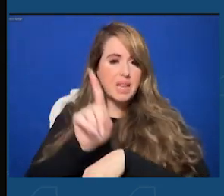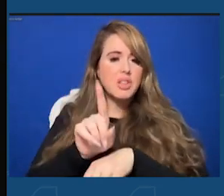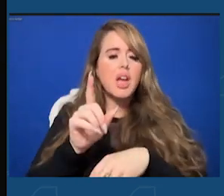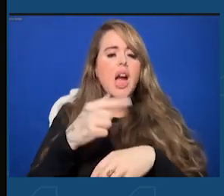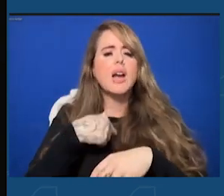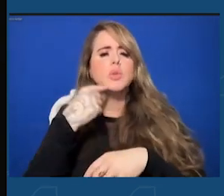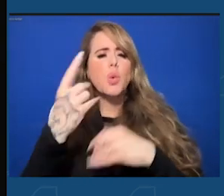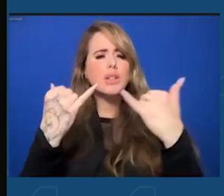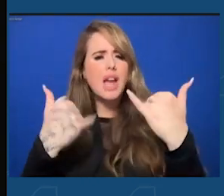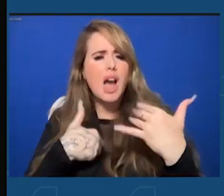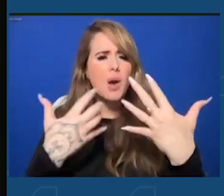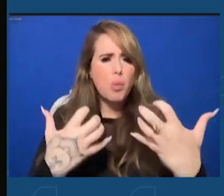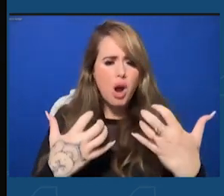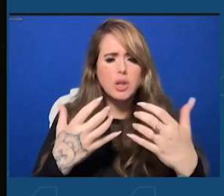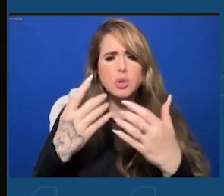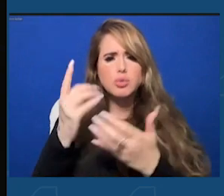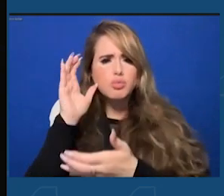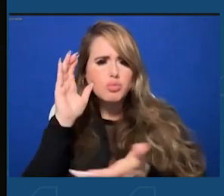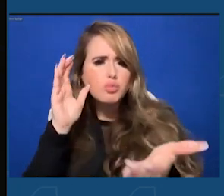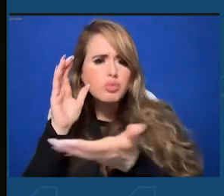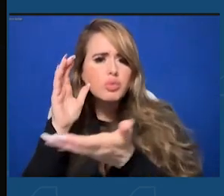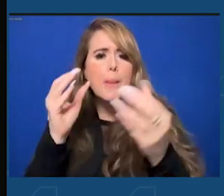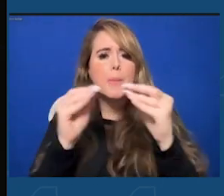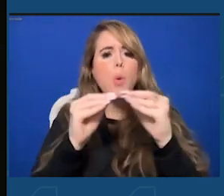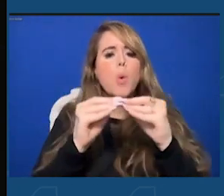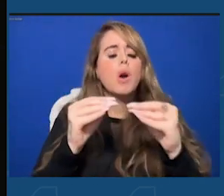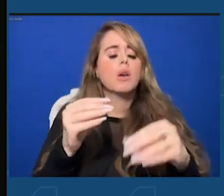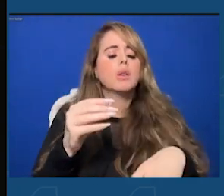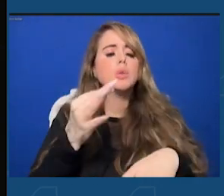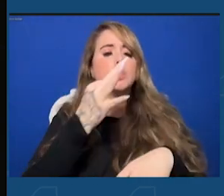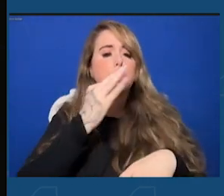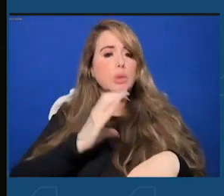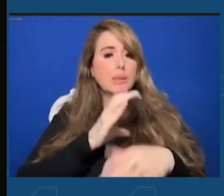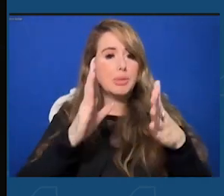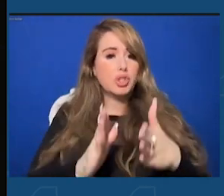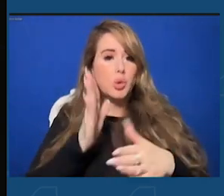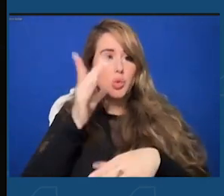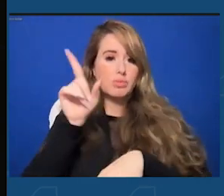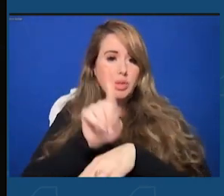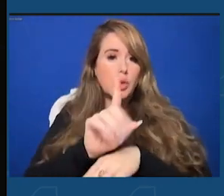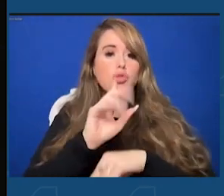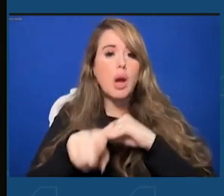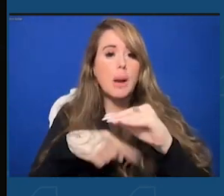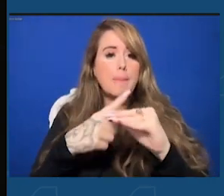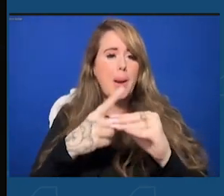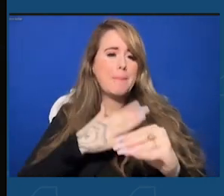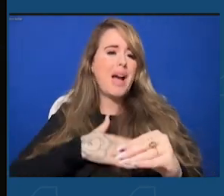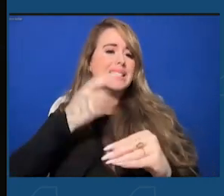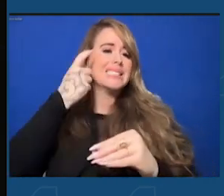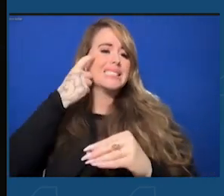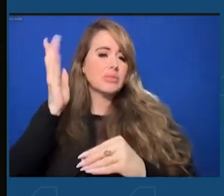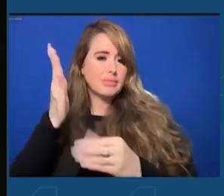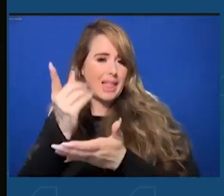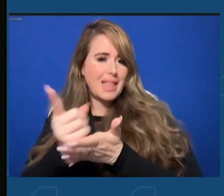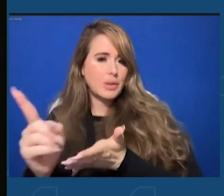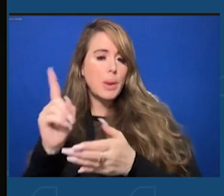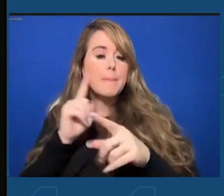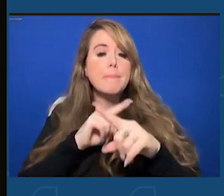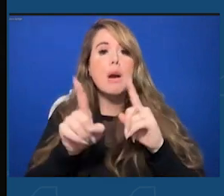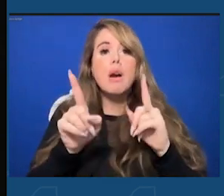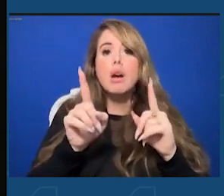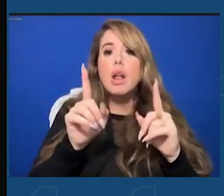more detail, and you'll hear from him about what I spoke about on Tuesday in my State of the State. But more importantly than the words I said, it's in